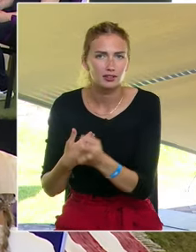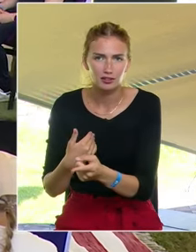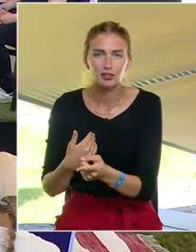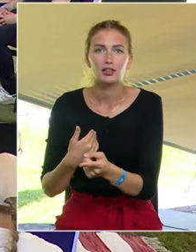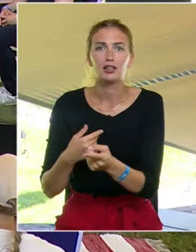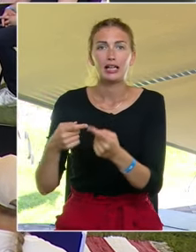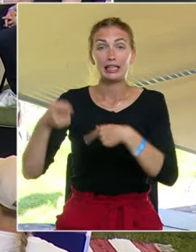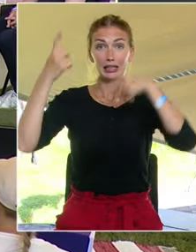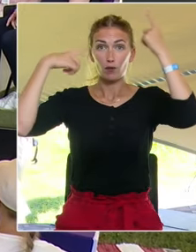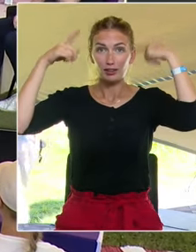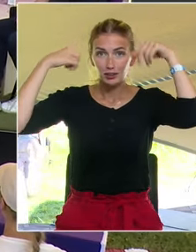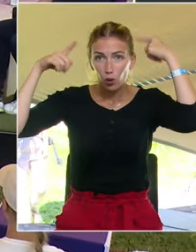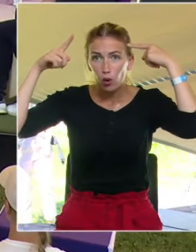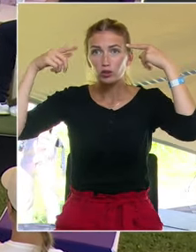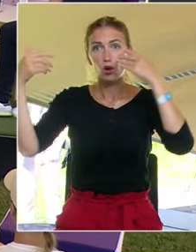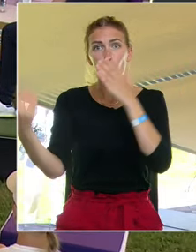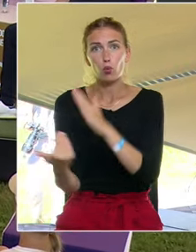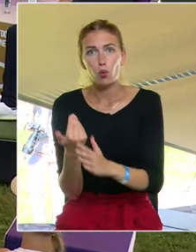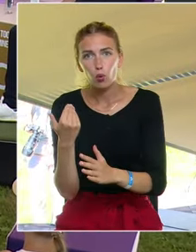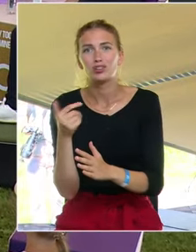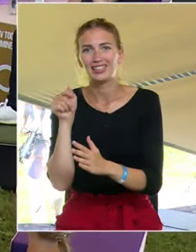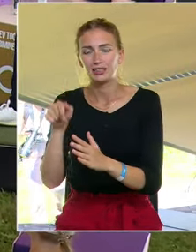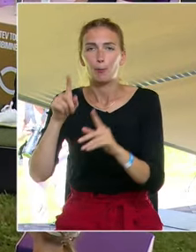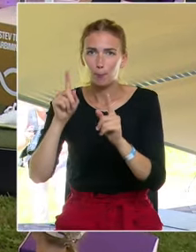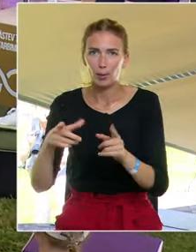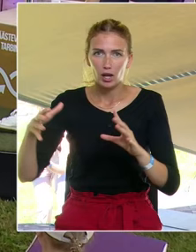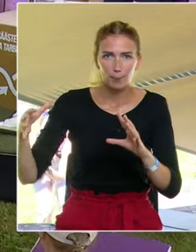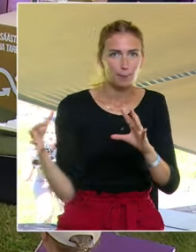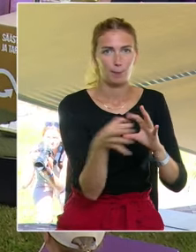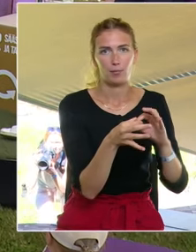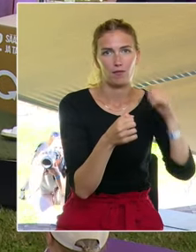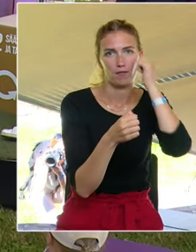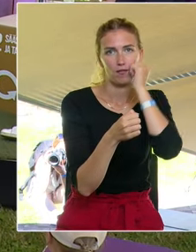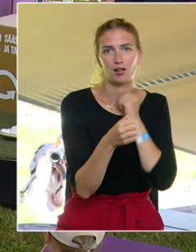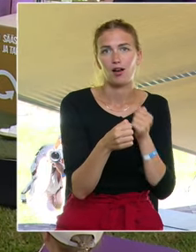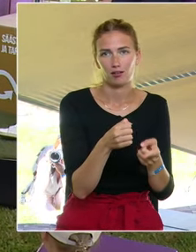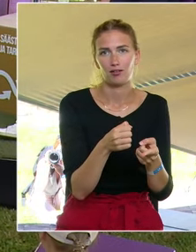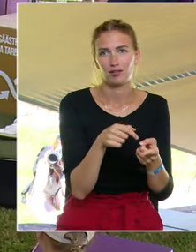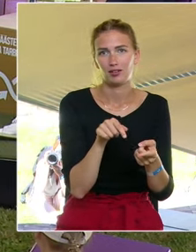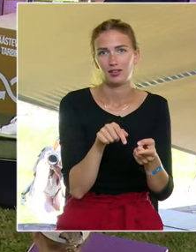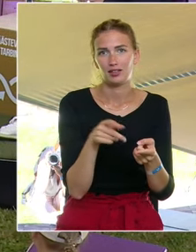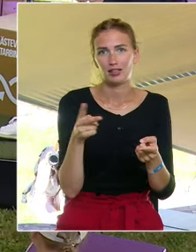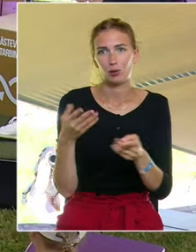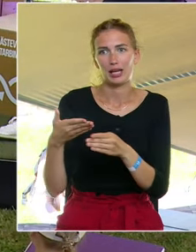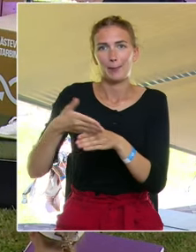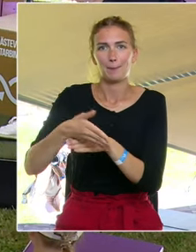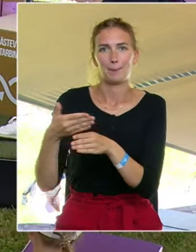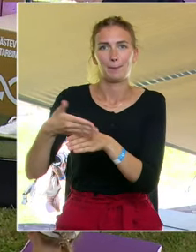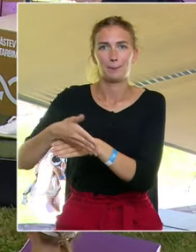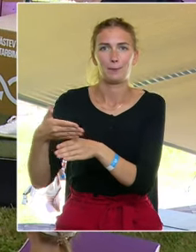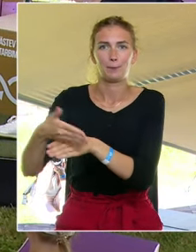is innovating, whatever is new, is meaningfully connected to the old, and we can kind of as citizens,